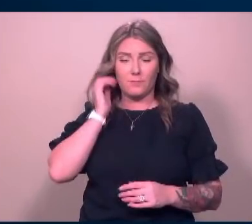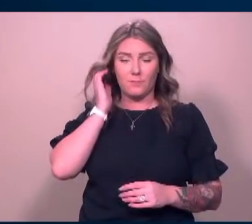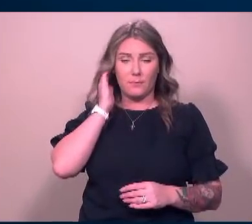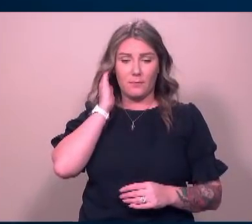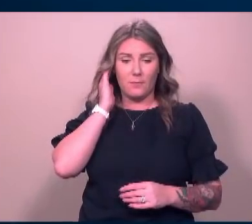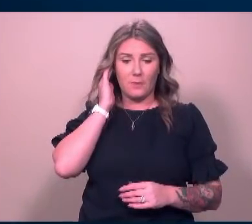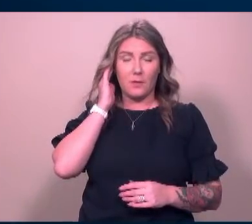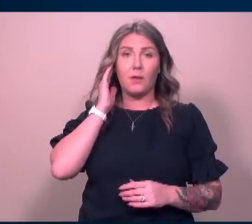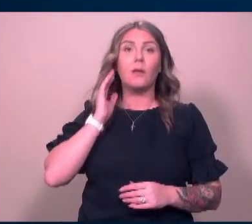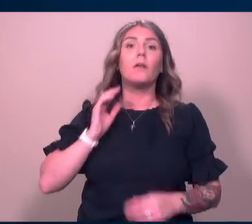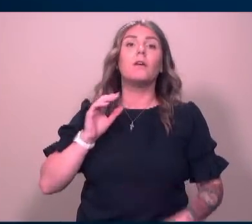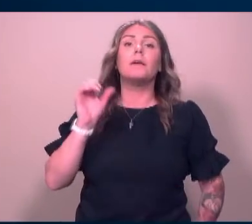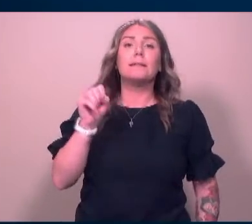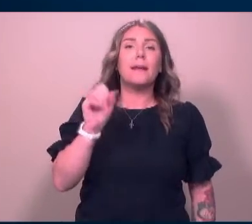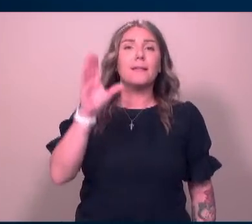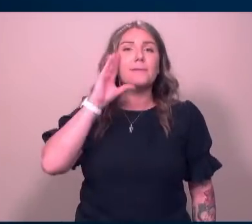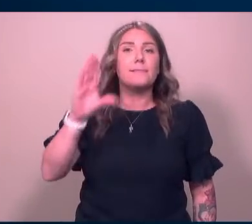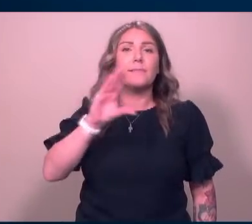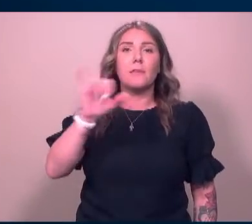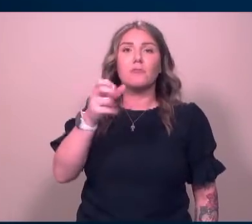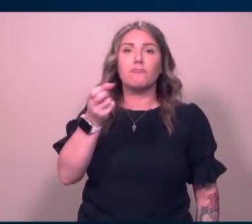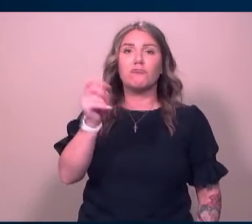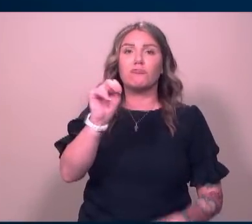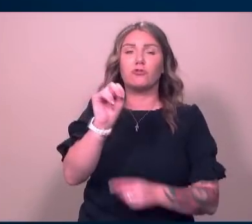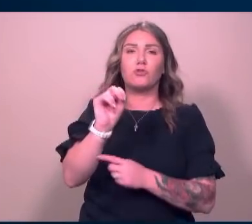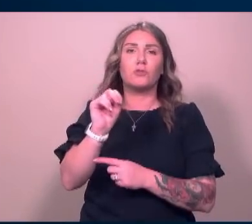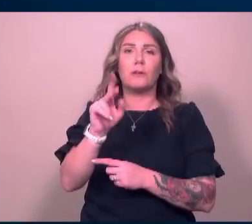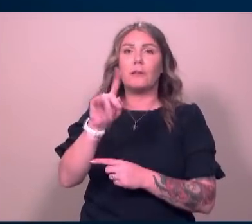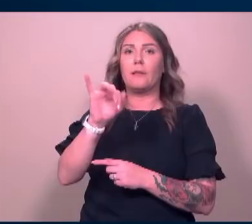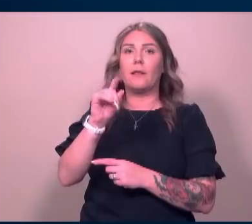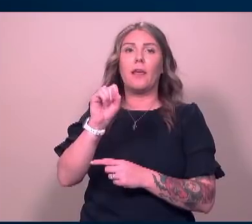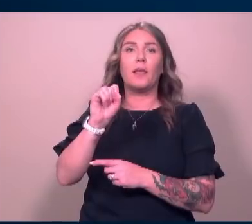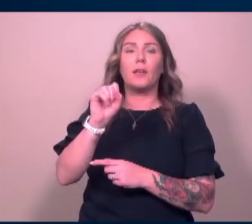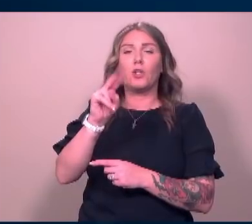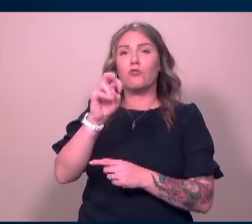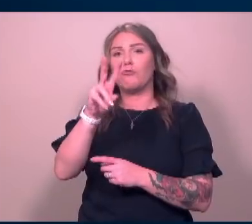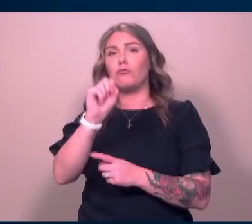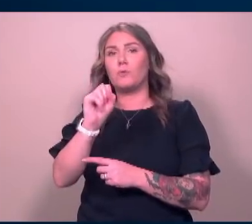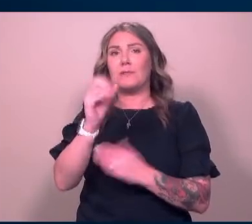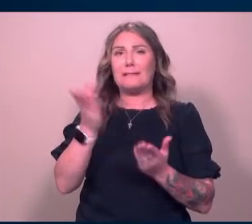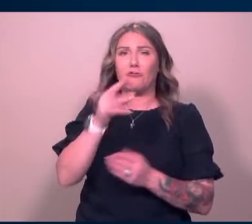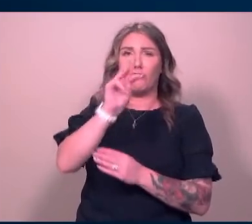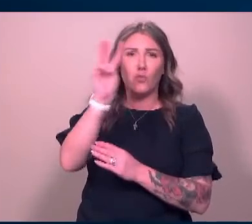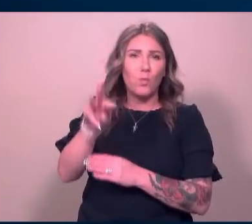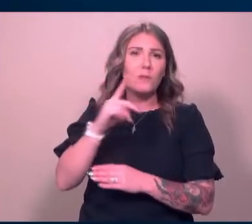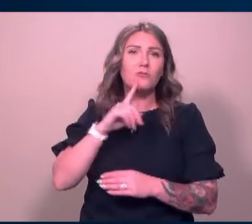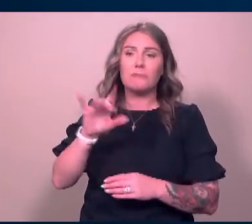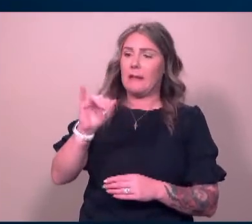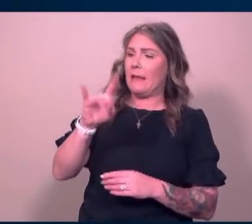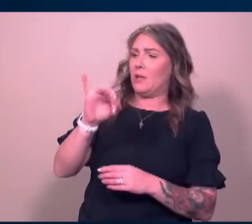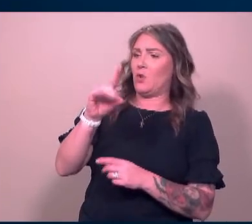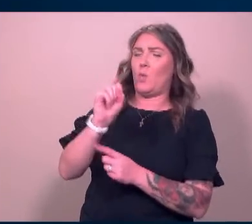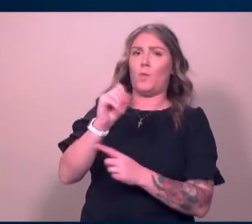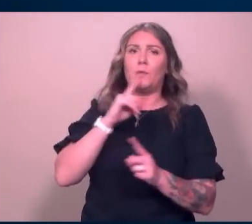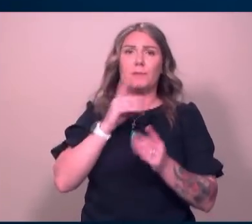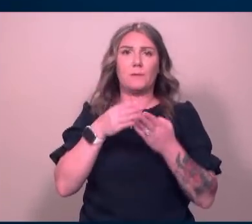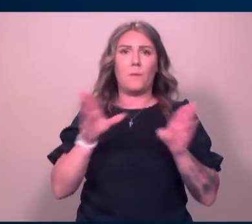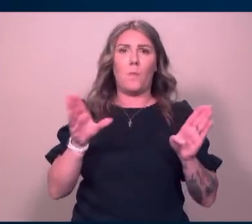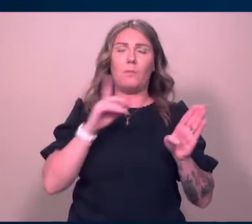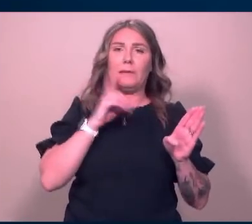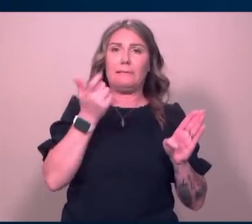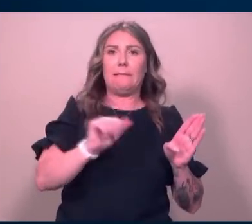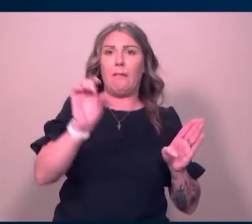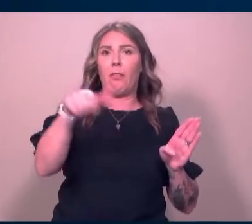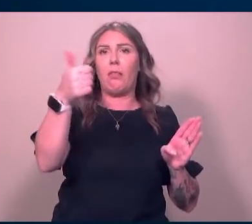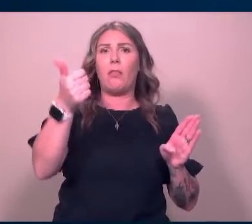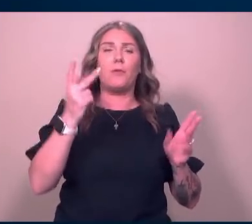Yes, hi. This is Jackson Overstreet with Cake News here in Wichita. I had a question. I'd like Dr. Antonios to answer this, really open this up to anyone